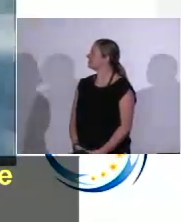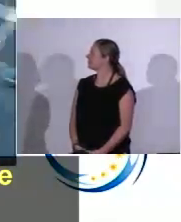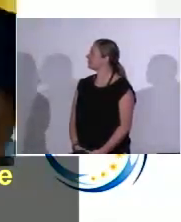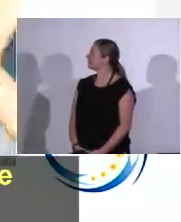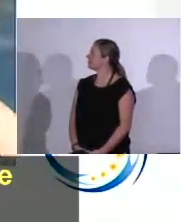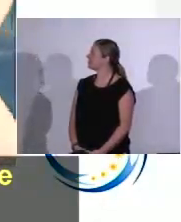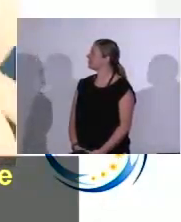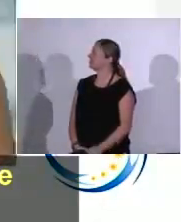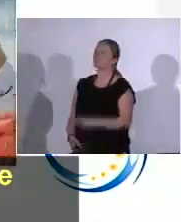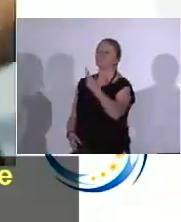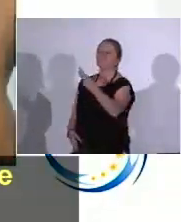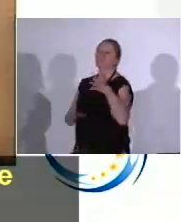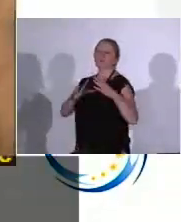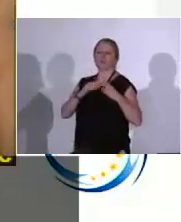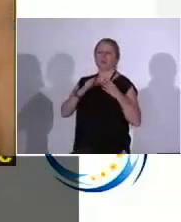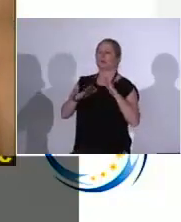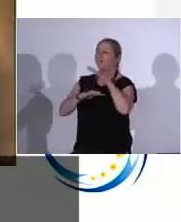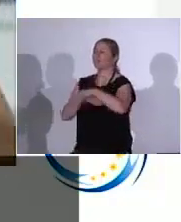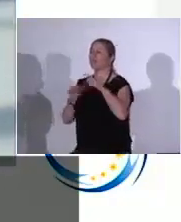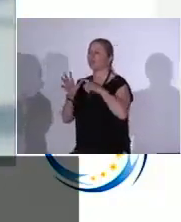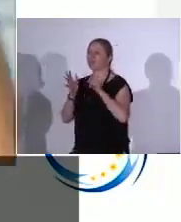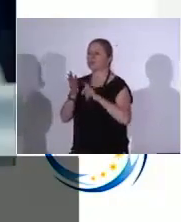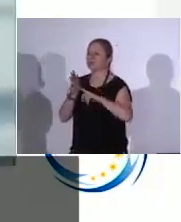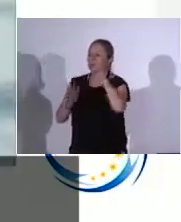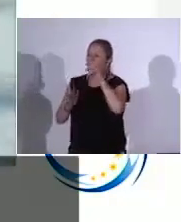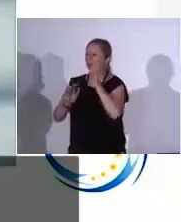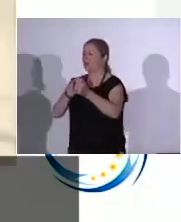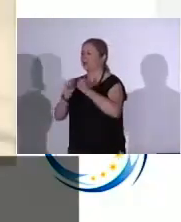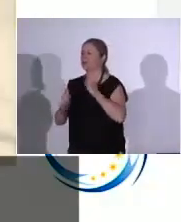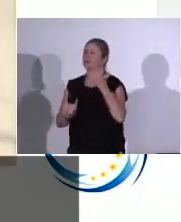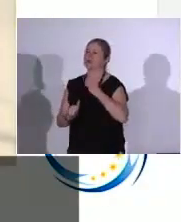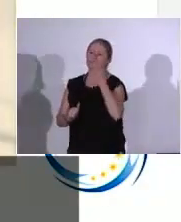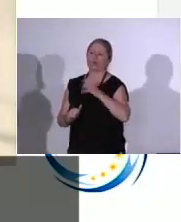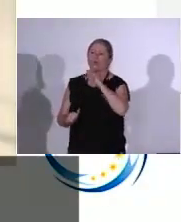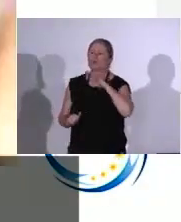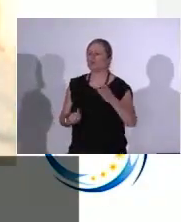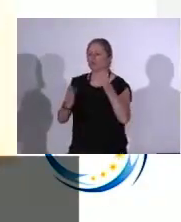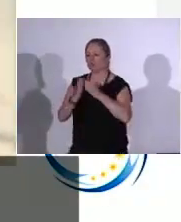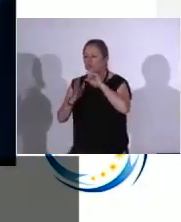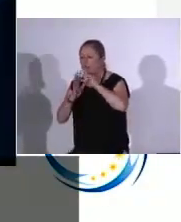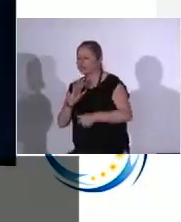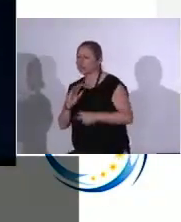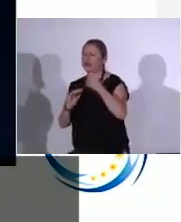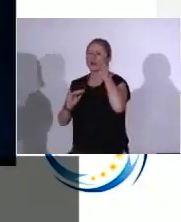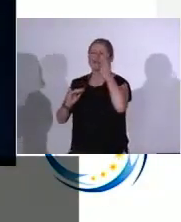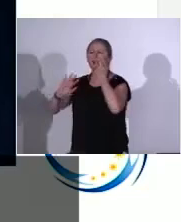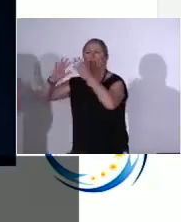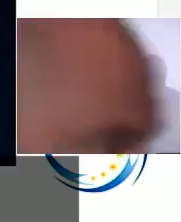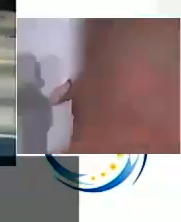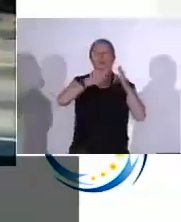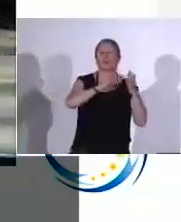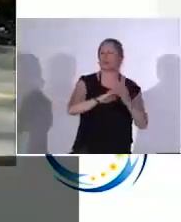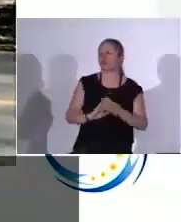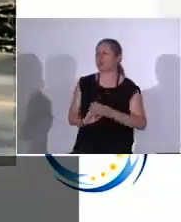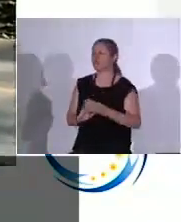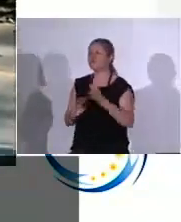We're both passionate about all ability sport. We've both got a child with a disability, and in looking out there in the community, there wasn't very much out